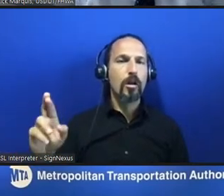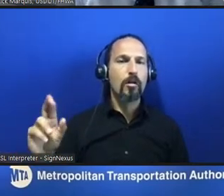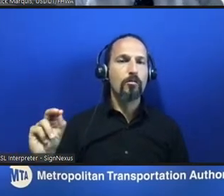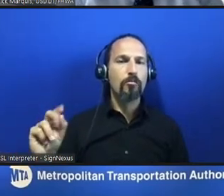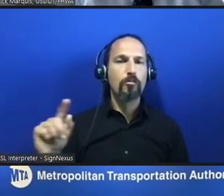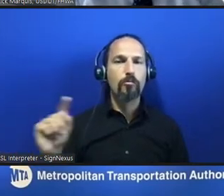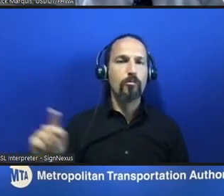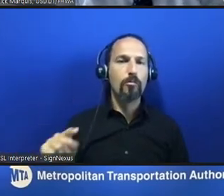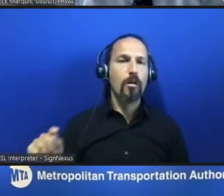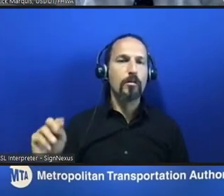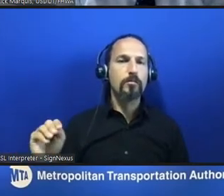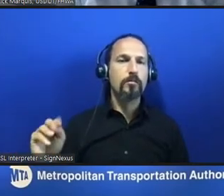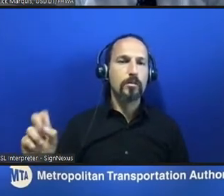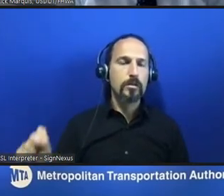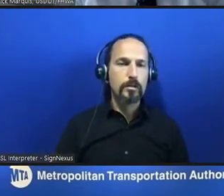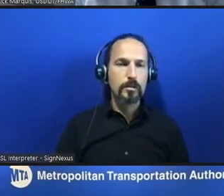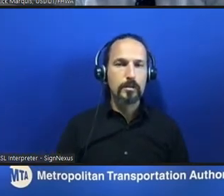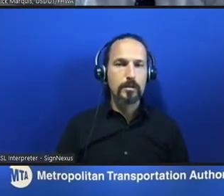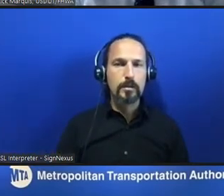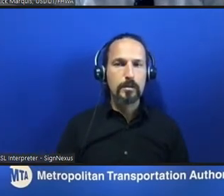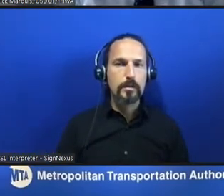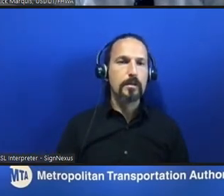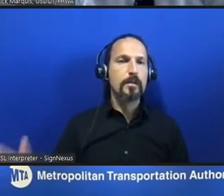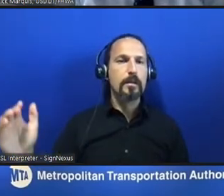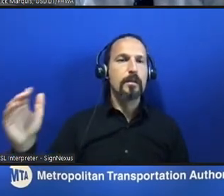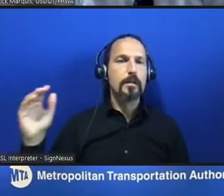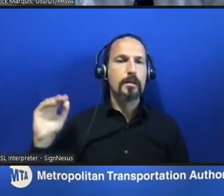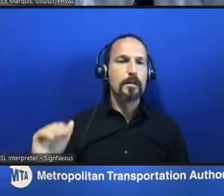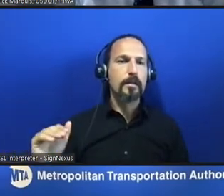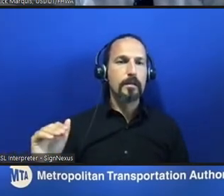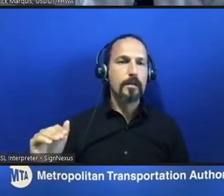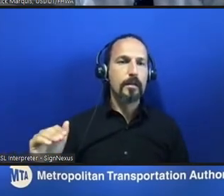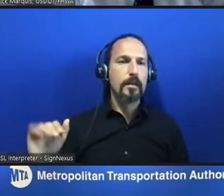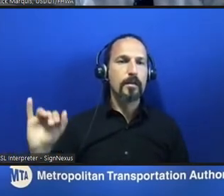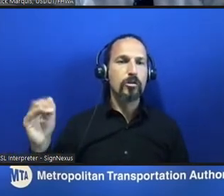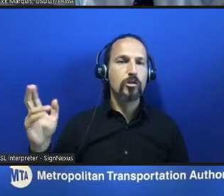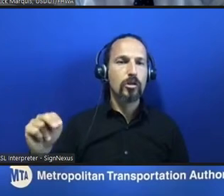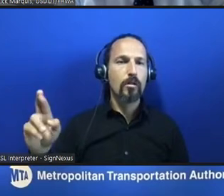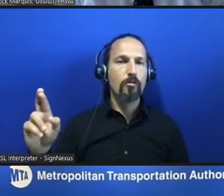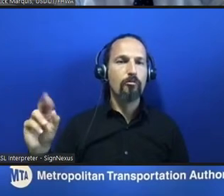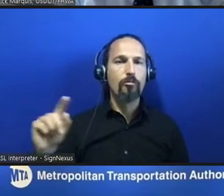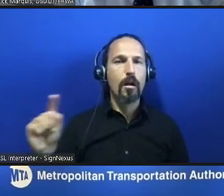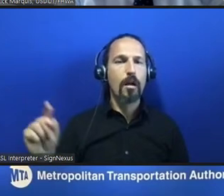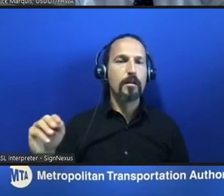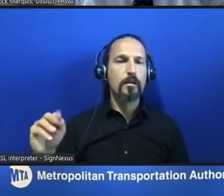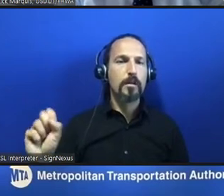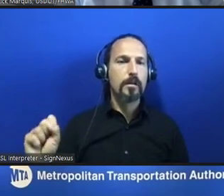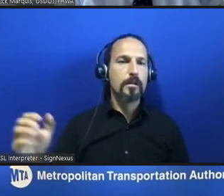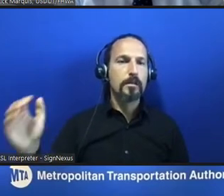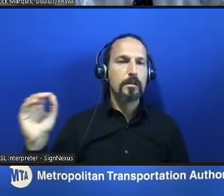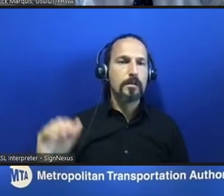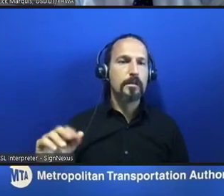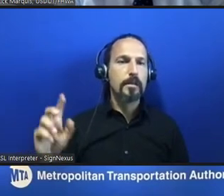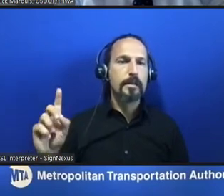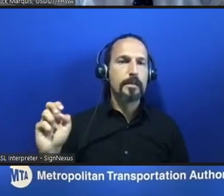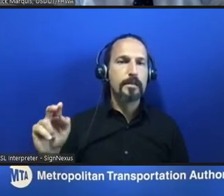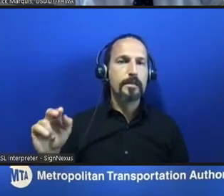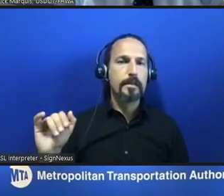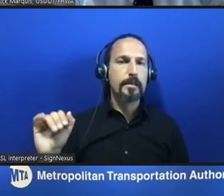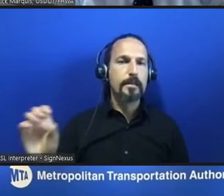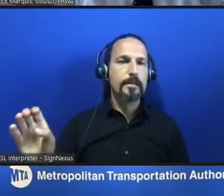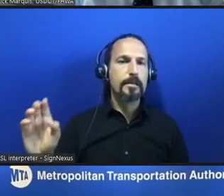rosmus our next speaker is John rosmus followed by Denise